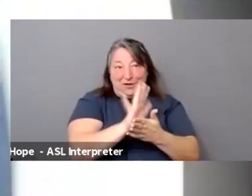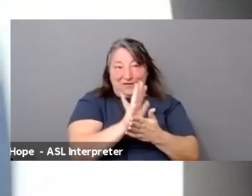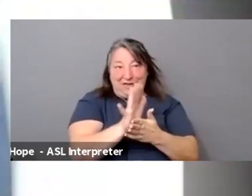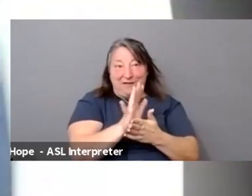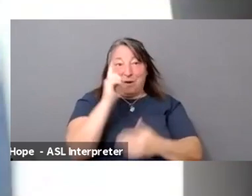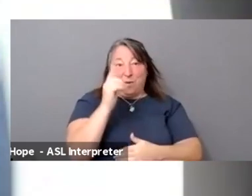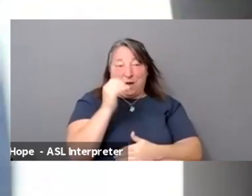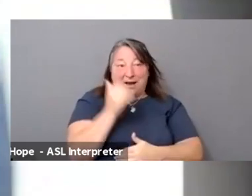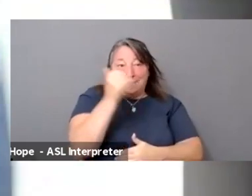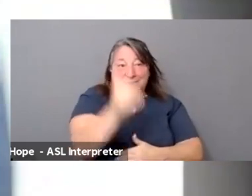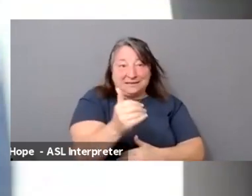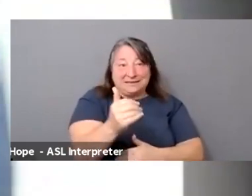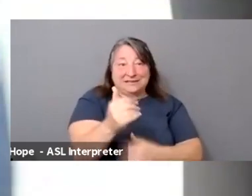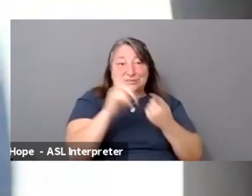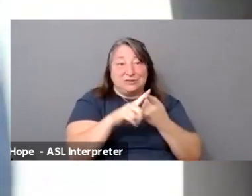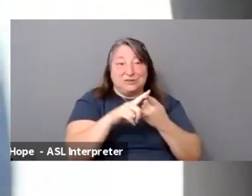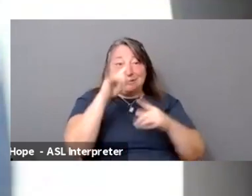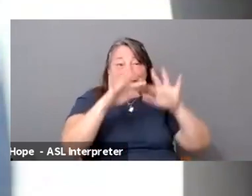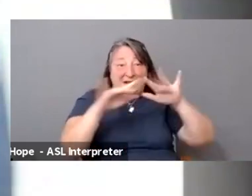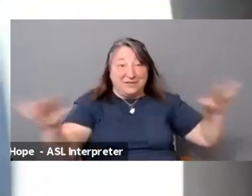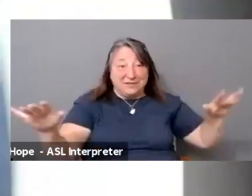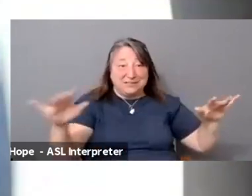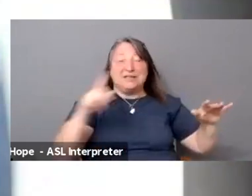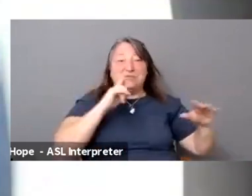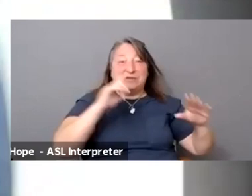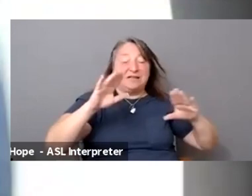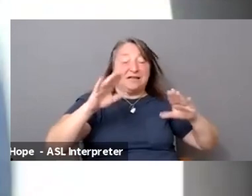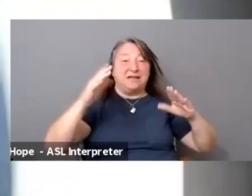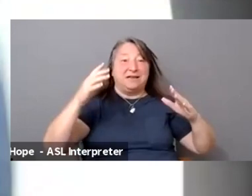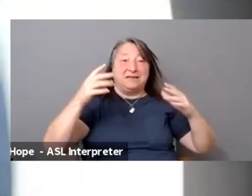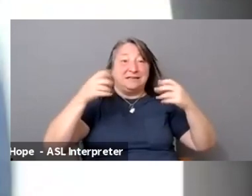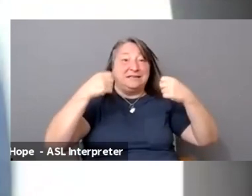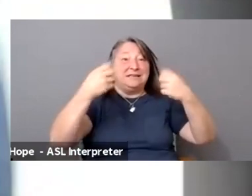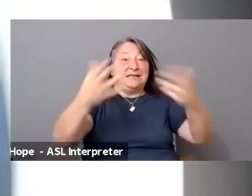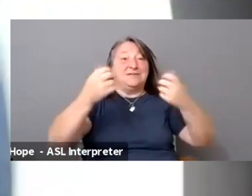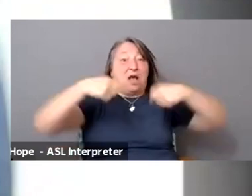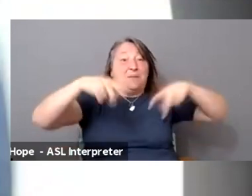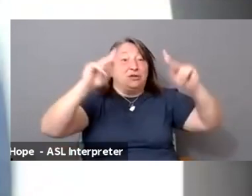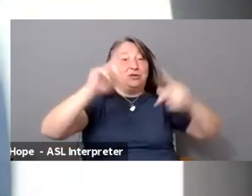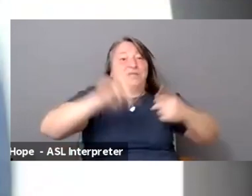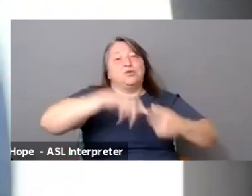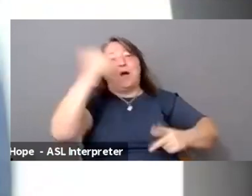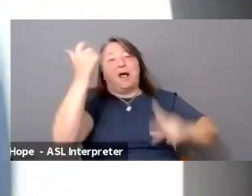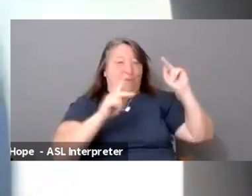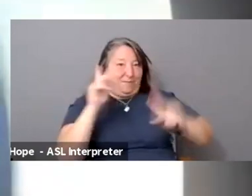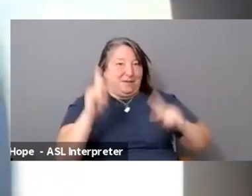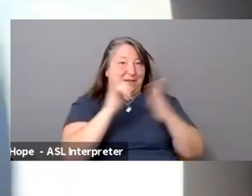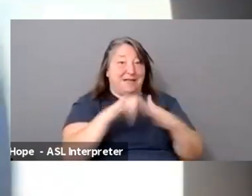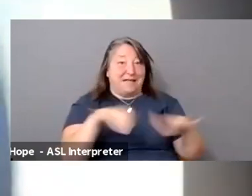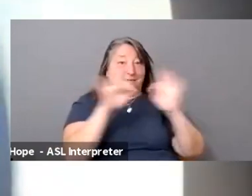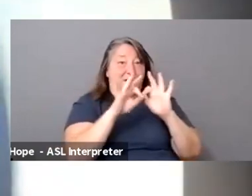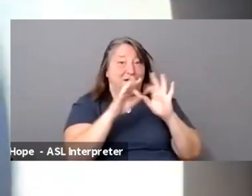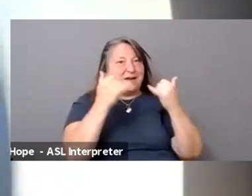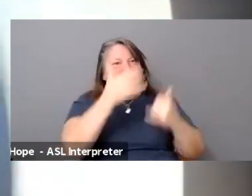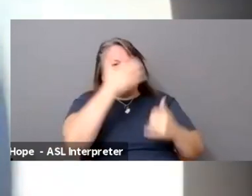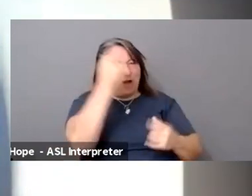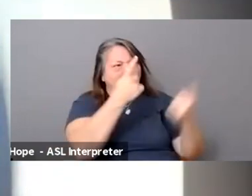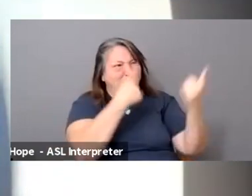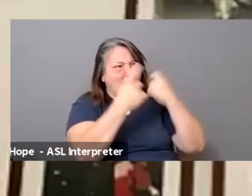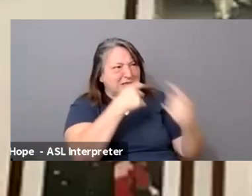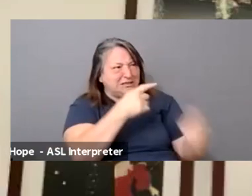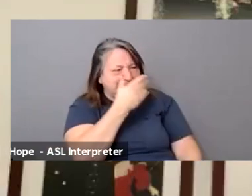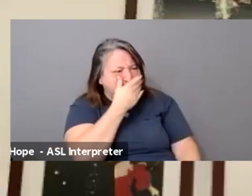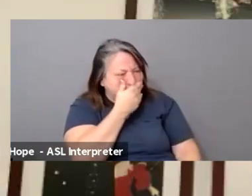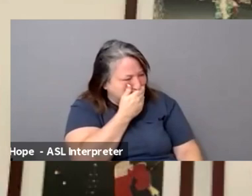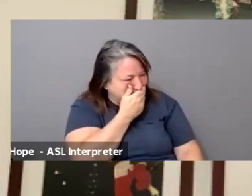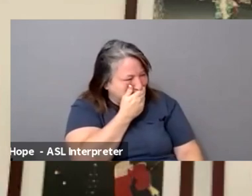towards diversity opens the door for others. And I think that's important. Now I forgot the questions. Oh,